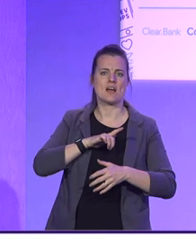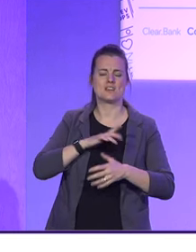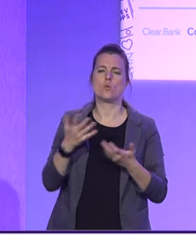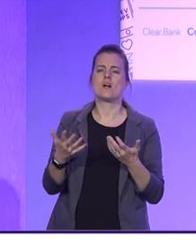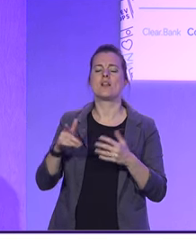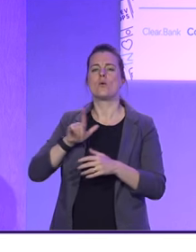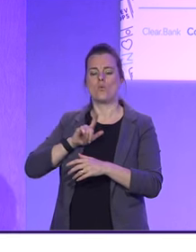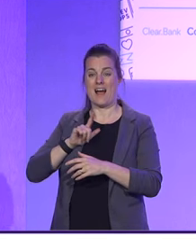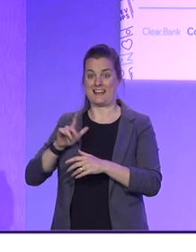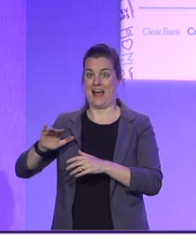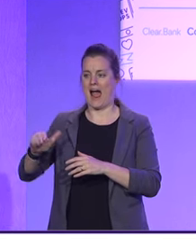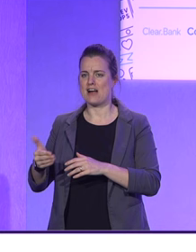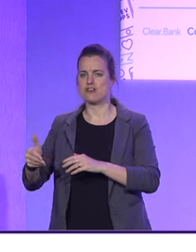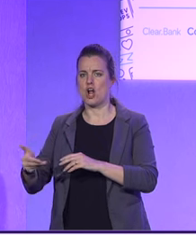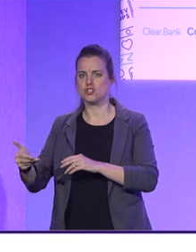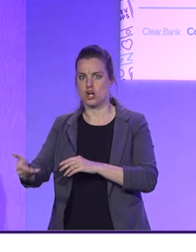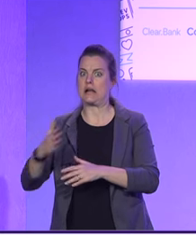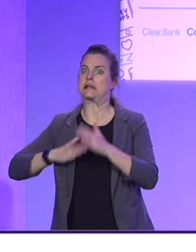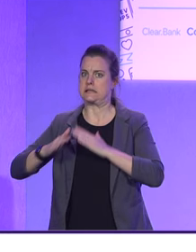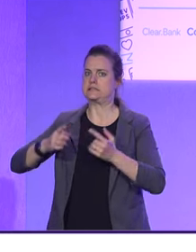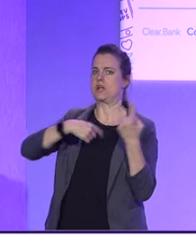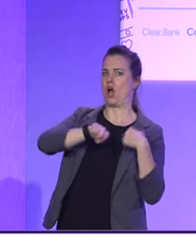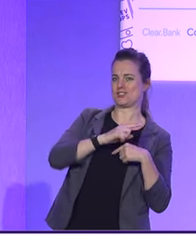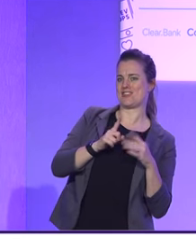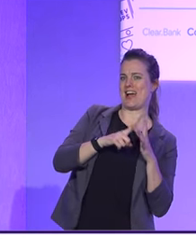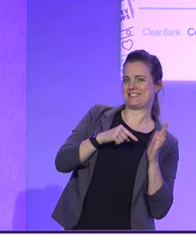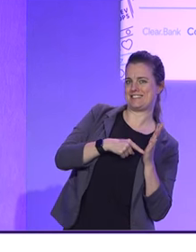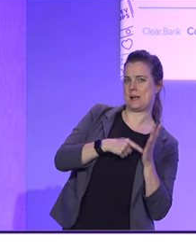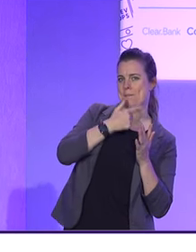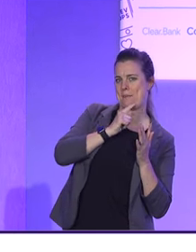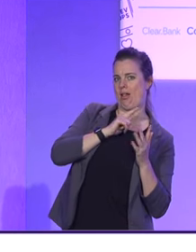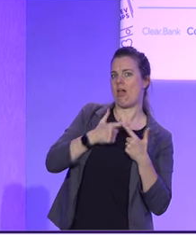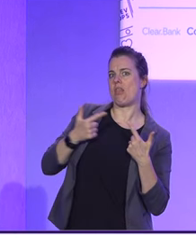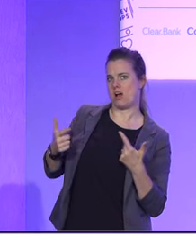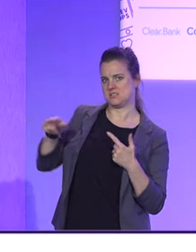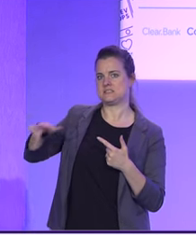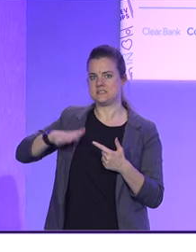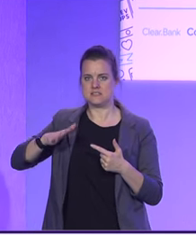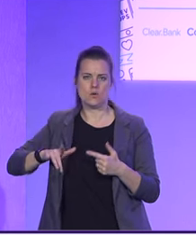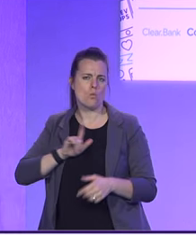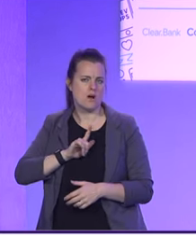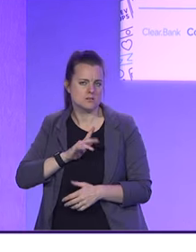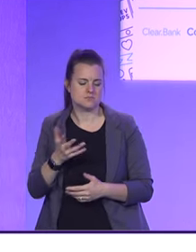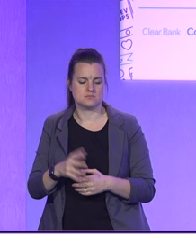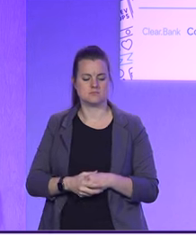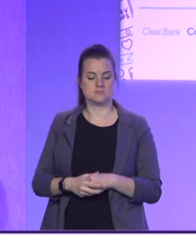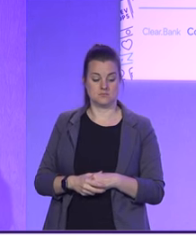us a lot? When I mean a lot, it's many, many times they need our help. So,